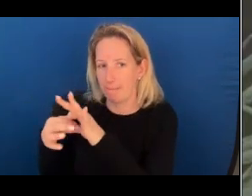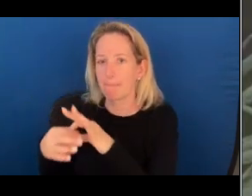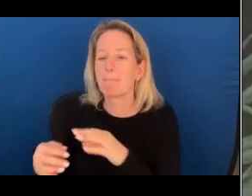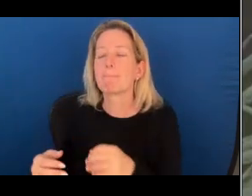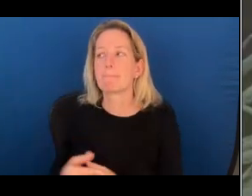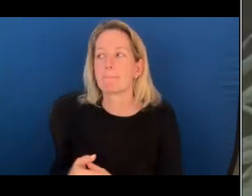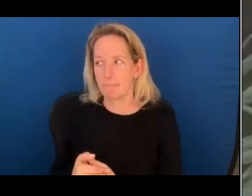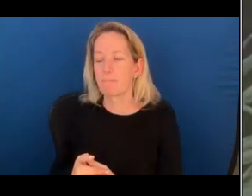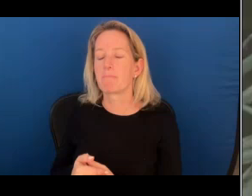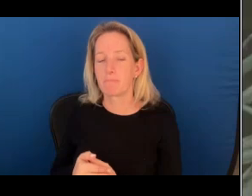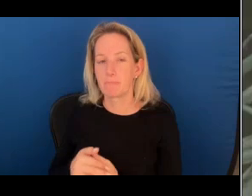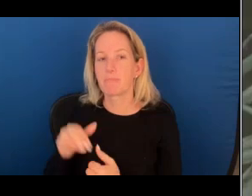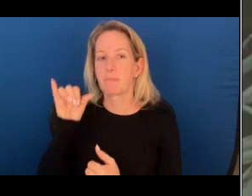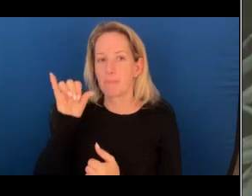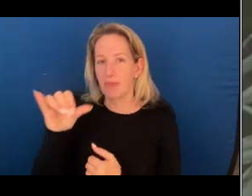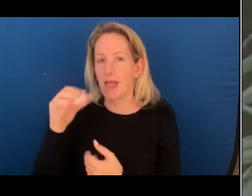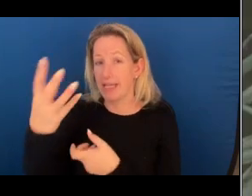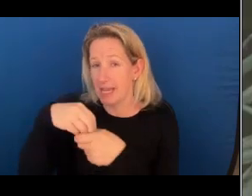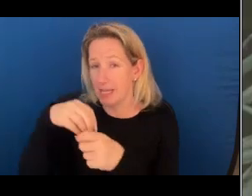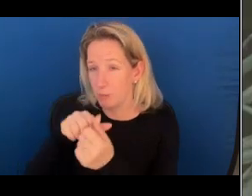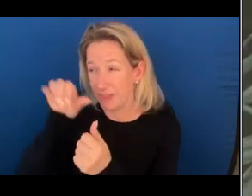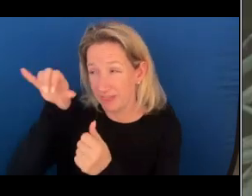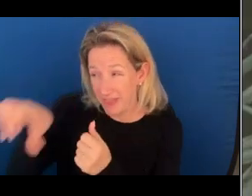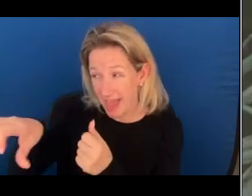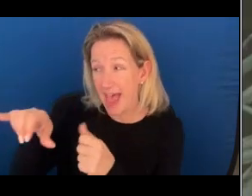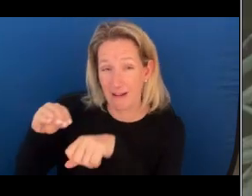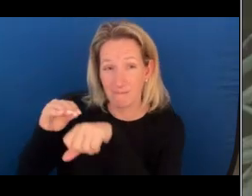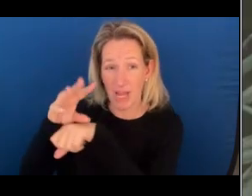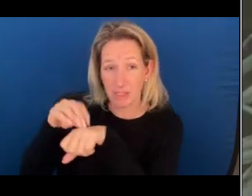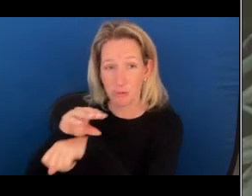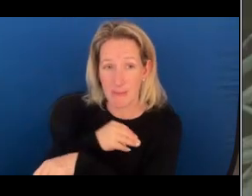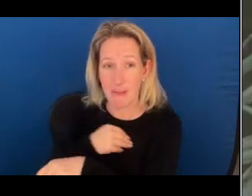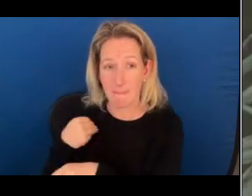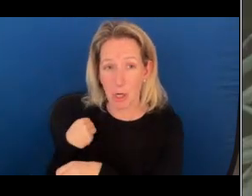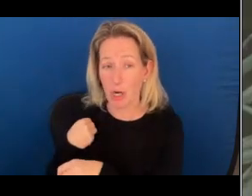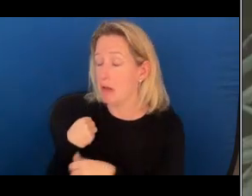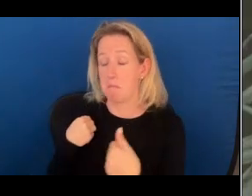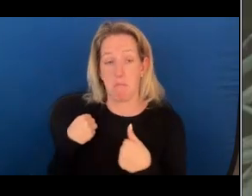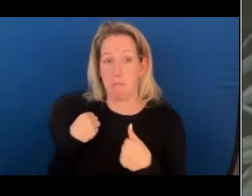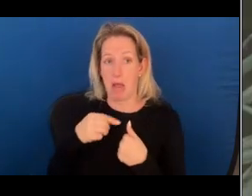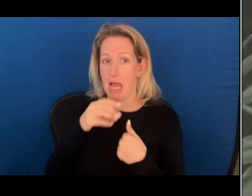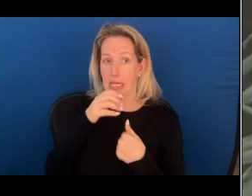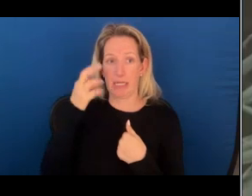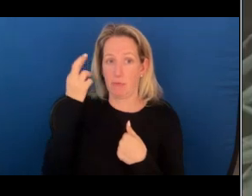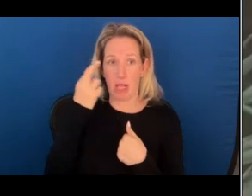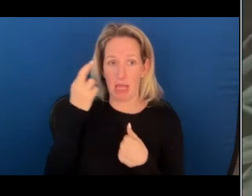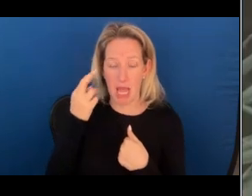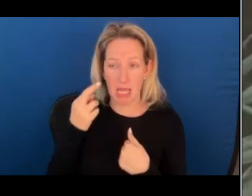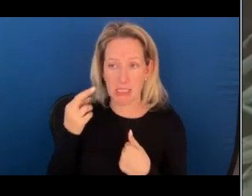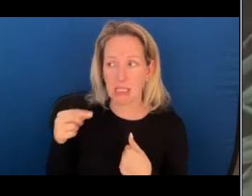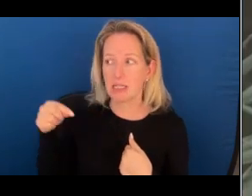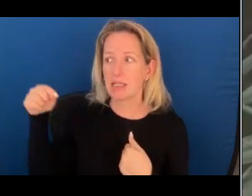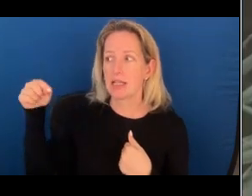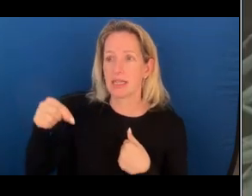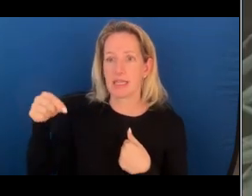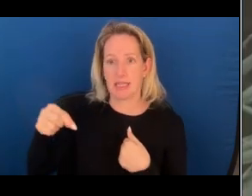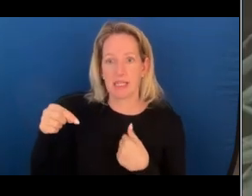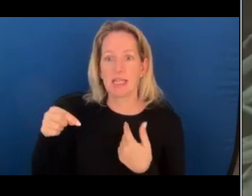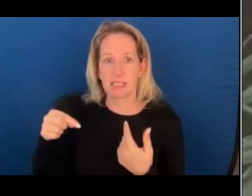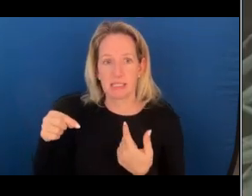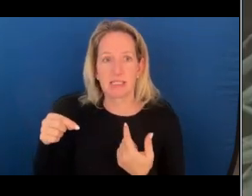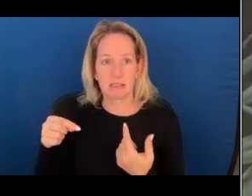in engaging with that advisory member, something that like I didn't realize that I think in this age of coming out of the